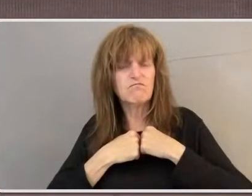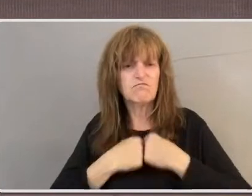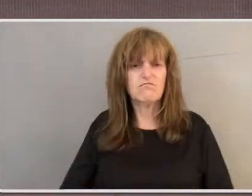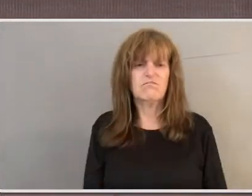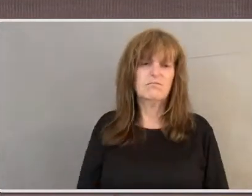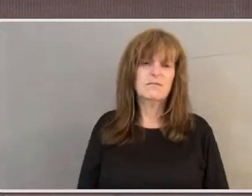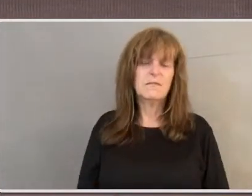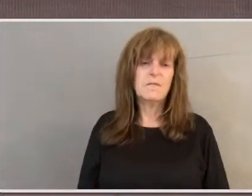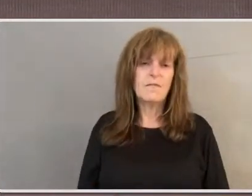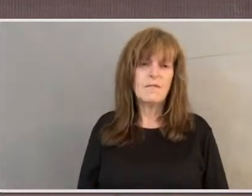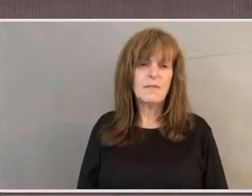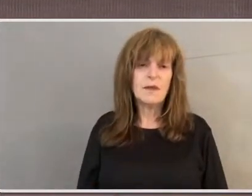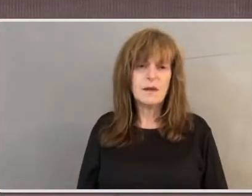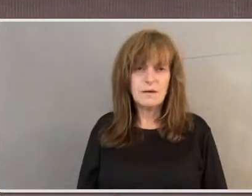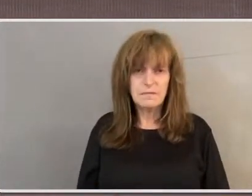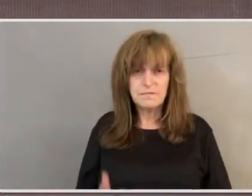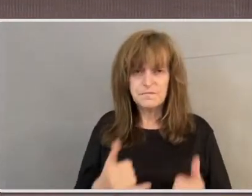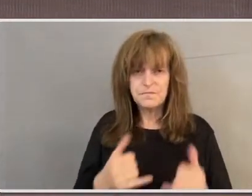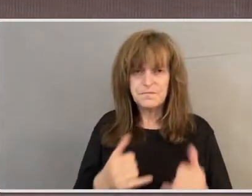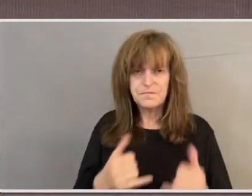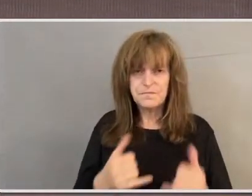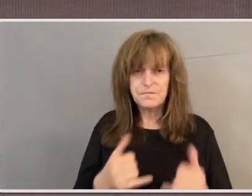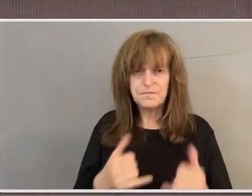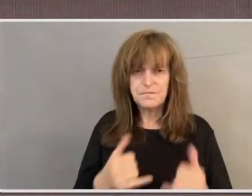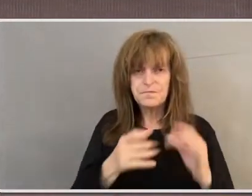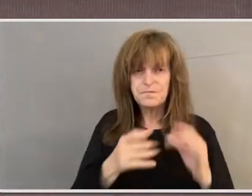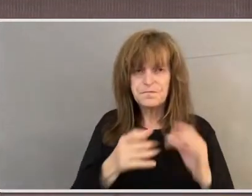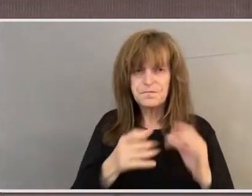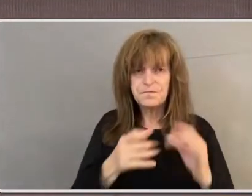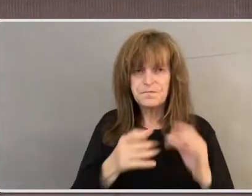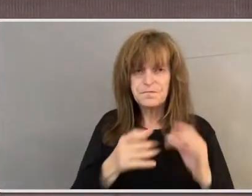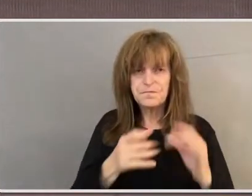ne jamais le tenir pour acquis.